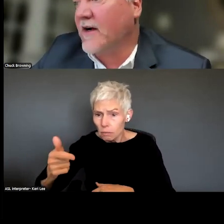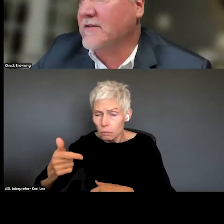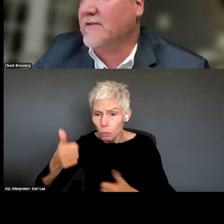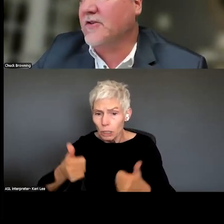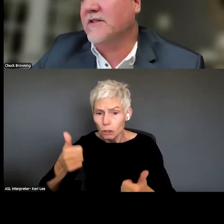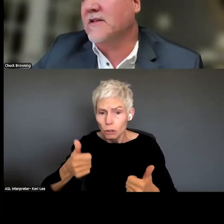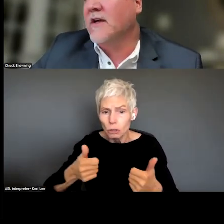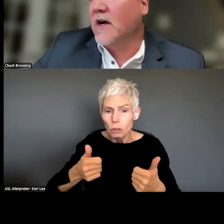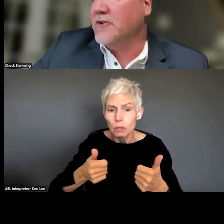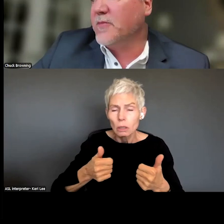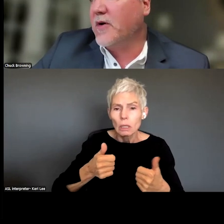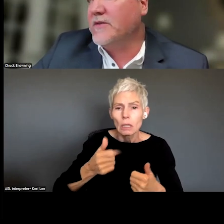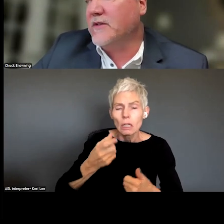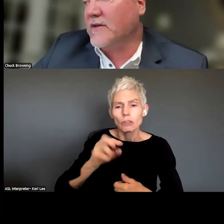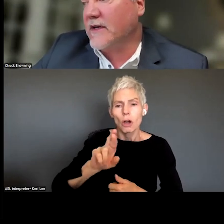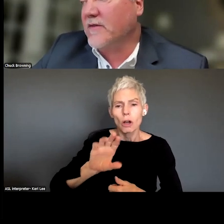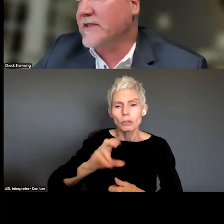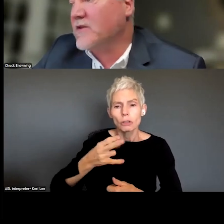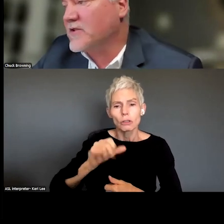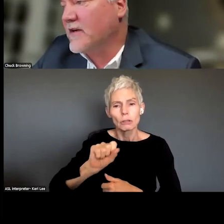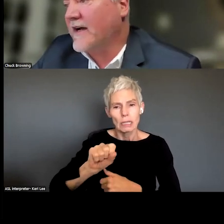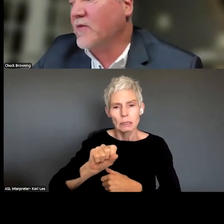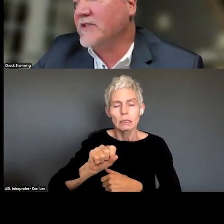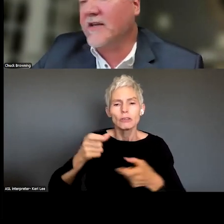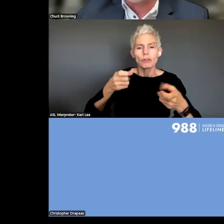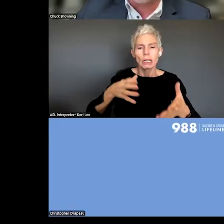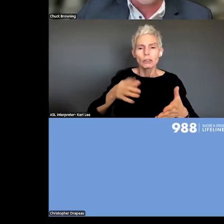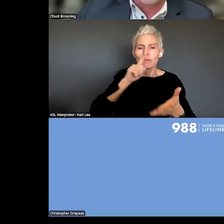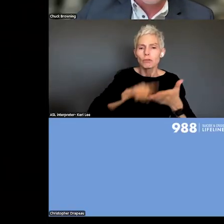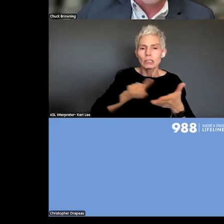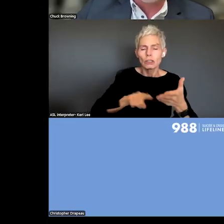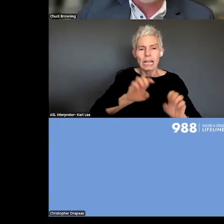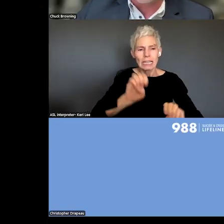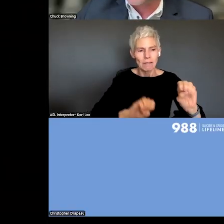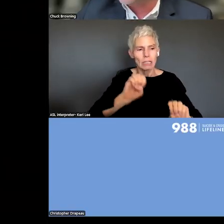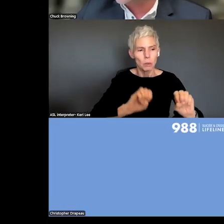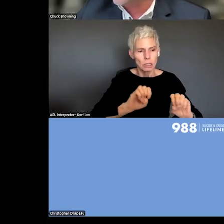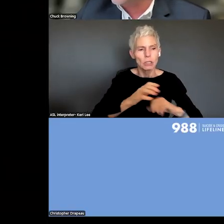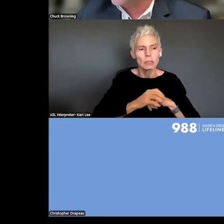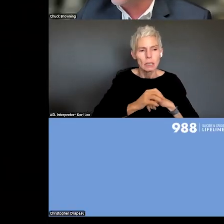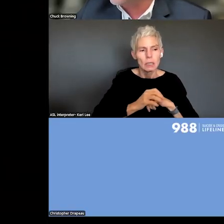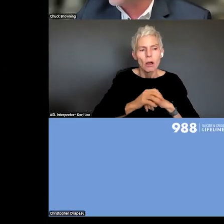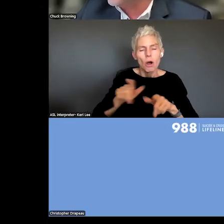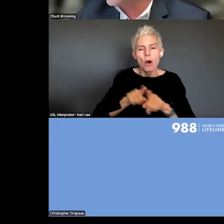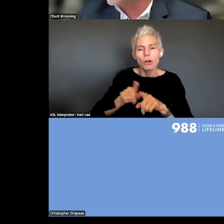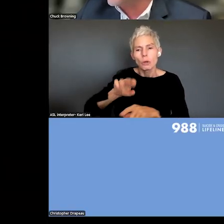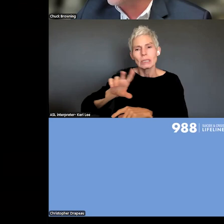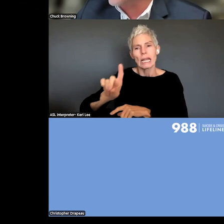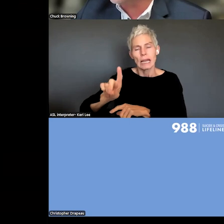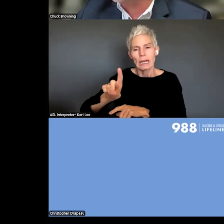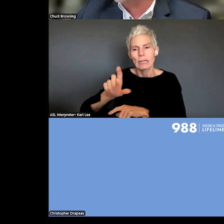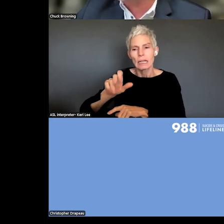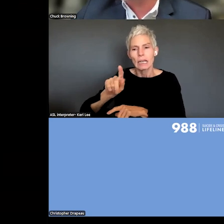of Dr. Chris Drapeau, who's a Director of Research and Evaluation at Vibrant. as well as Ted Lutterman, who's our